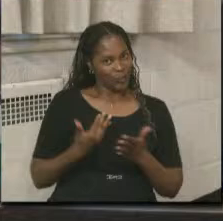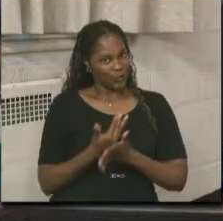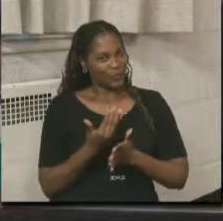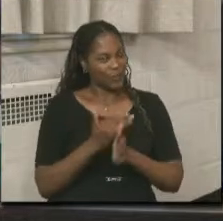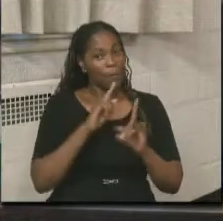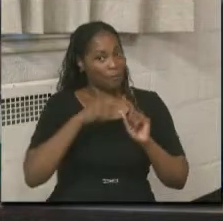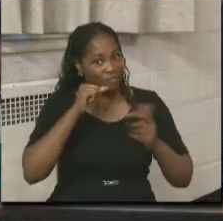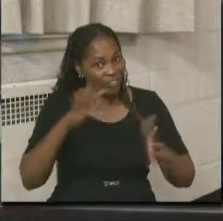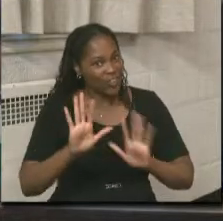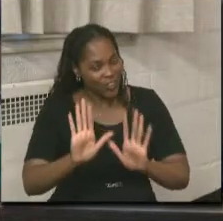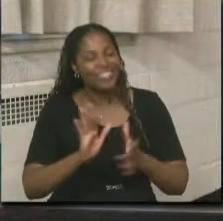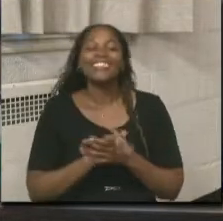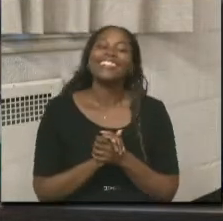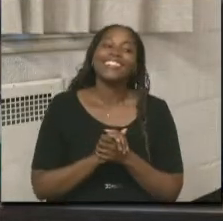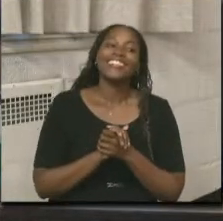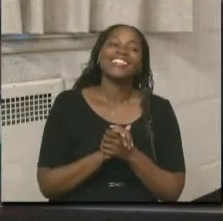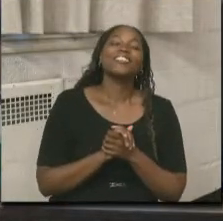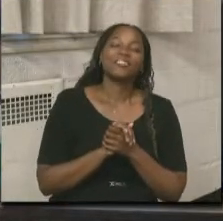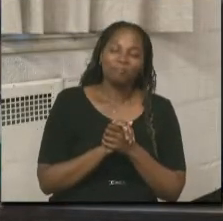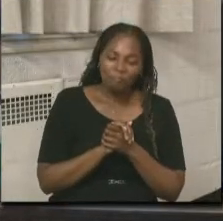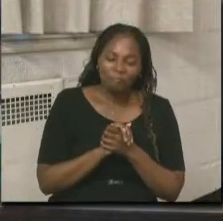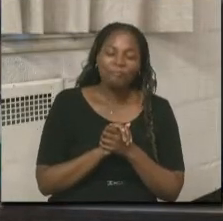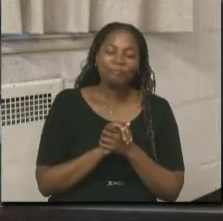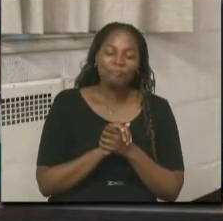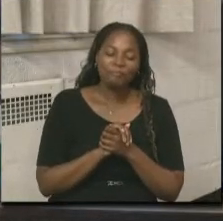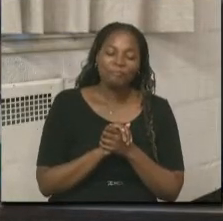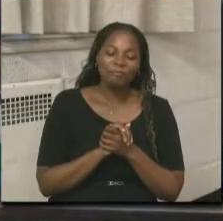So, as you know,